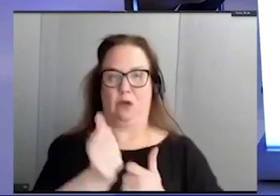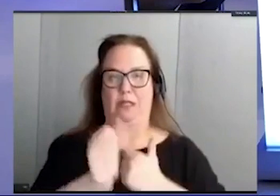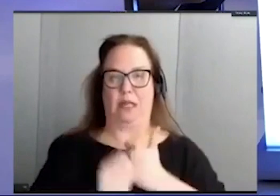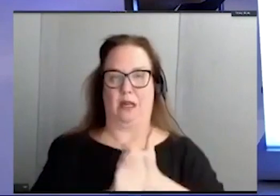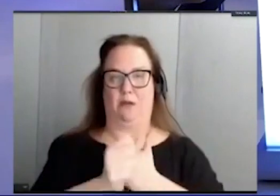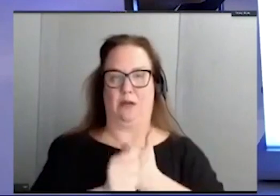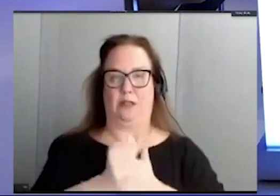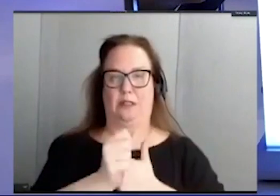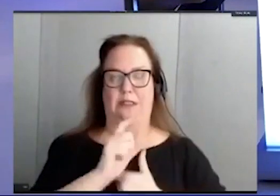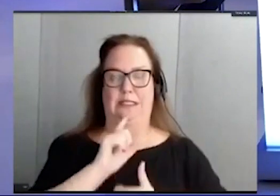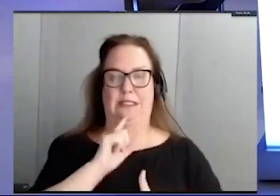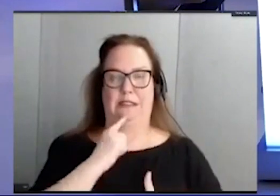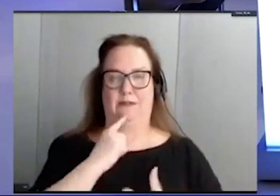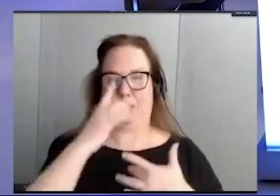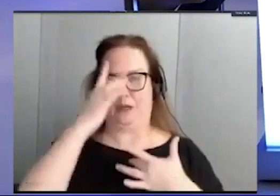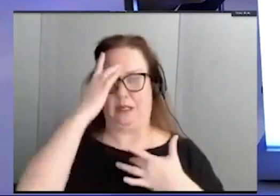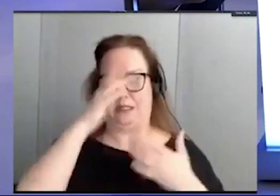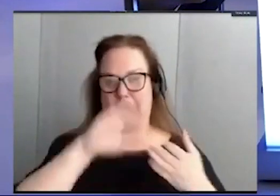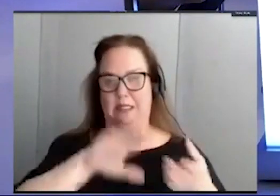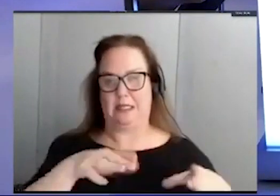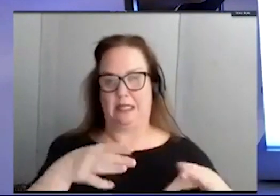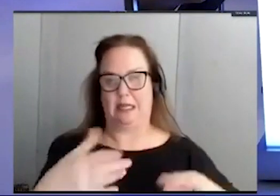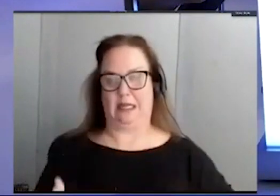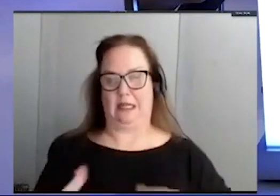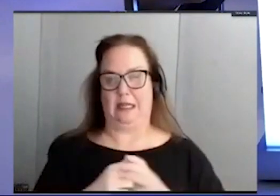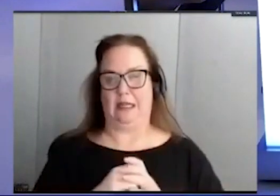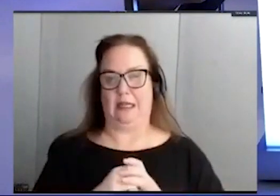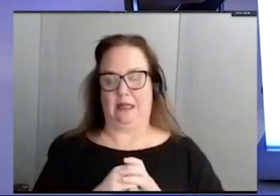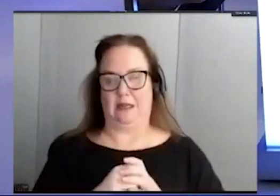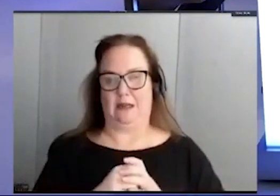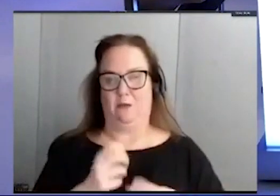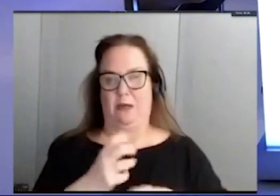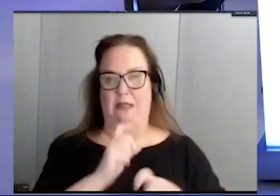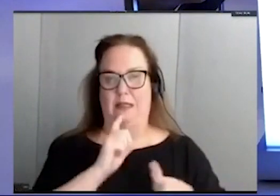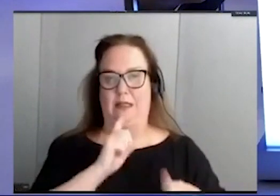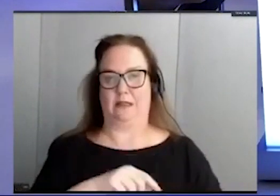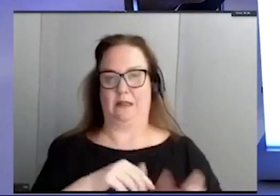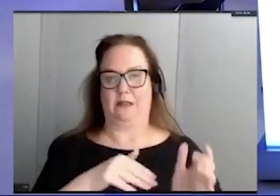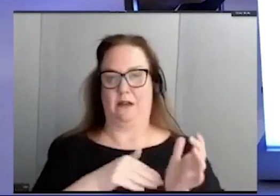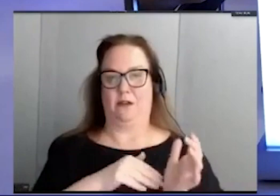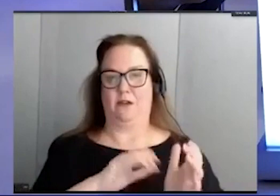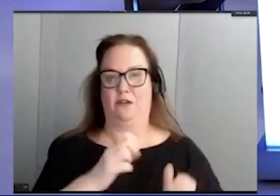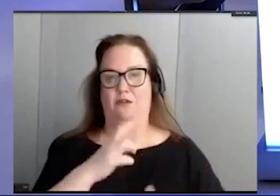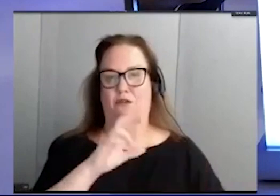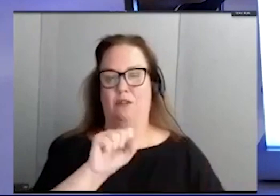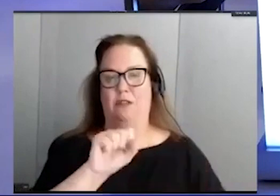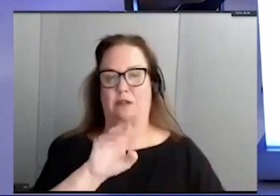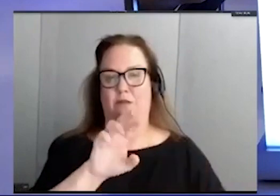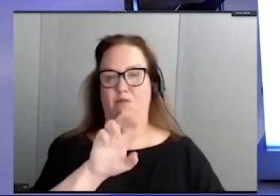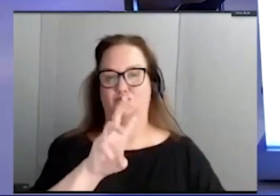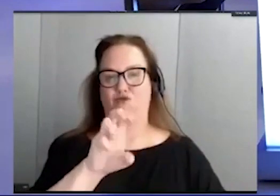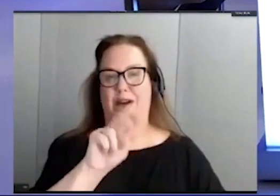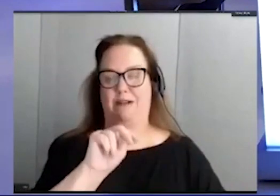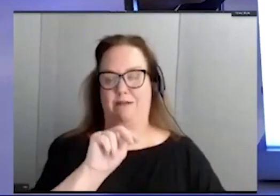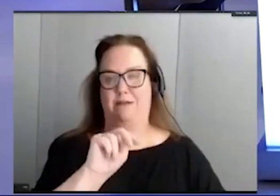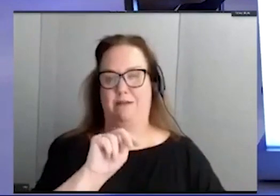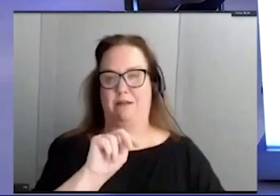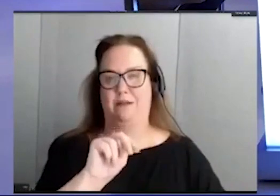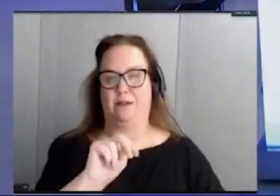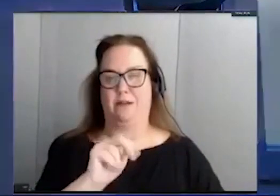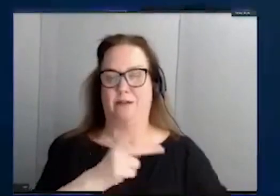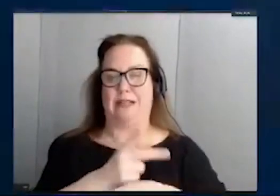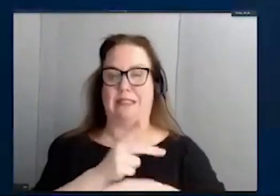extreme illness or death? Alexis Del Cid got the answers from Dr. Chris Brown, one of the health system's hospitalists who cares for COVID